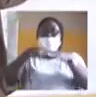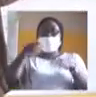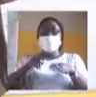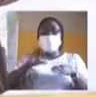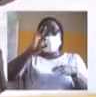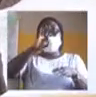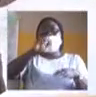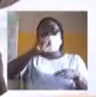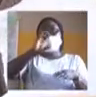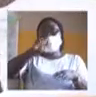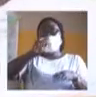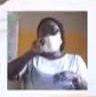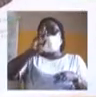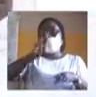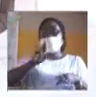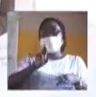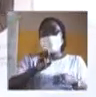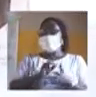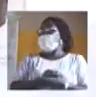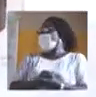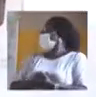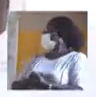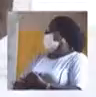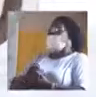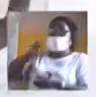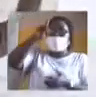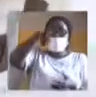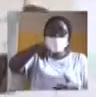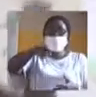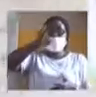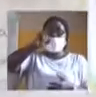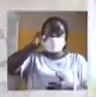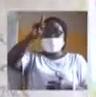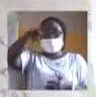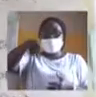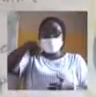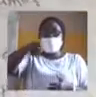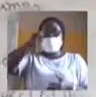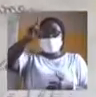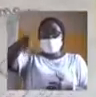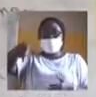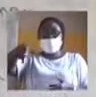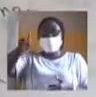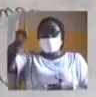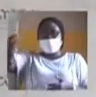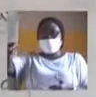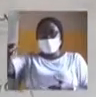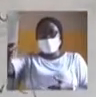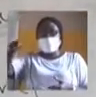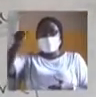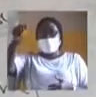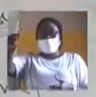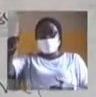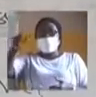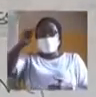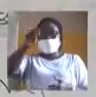P-I, P, P, P, A, T. This is the mnemonic I'm using as